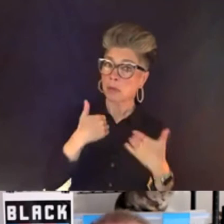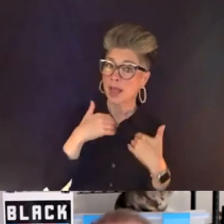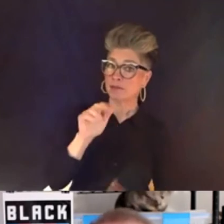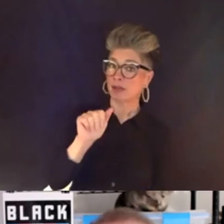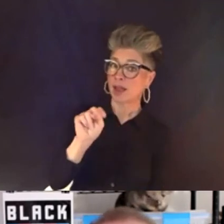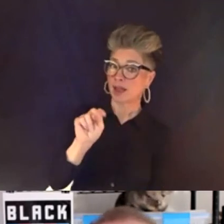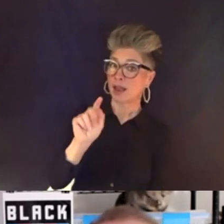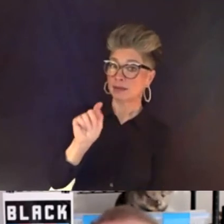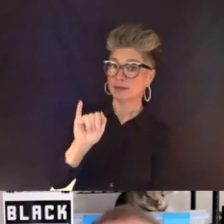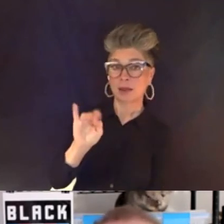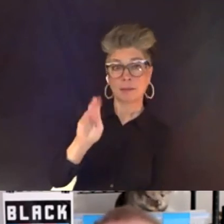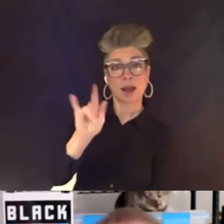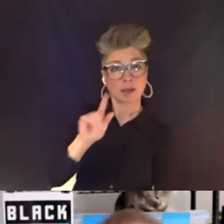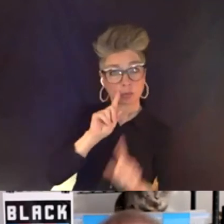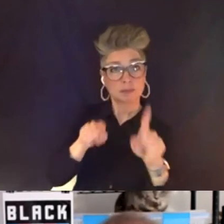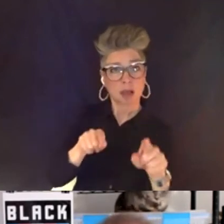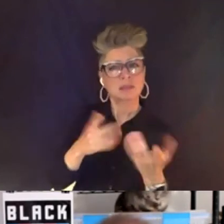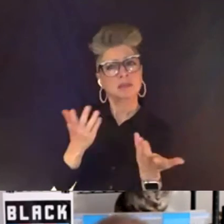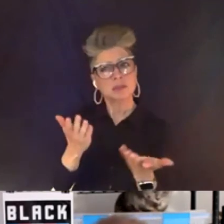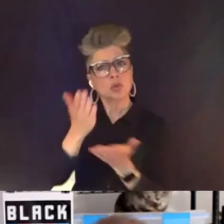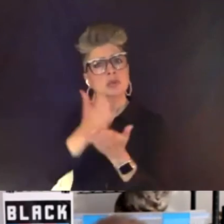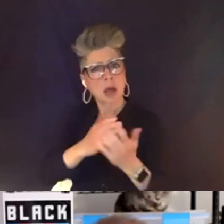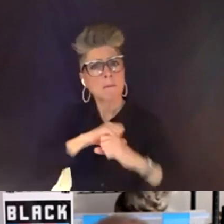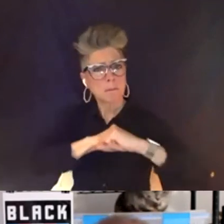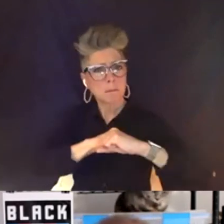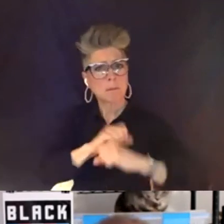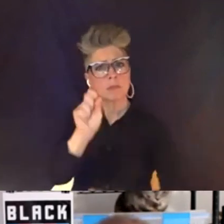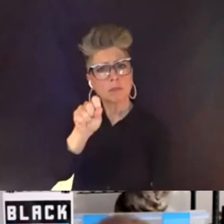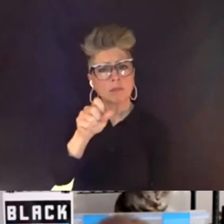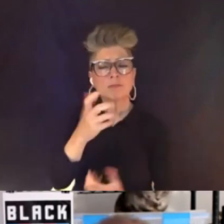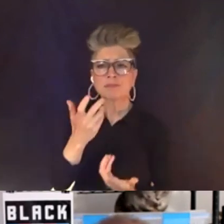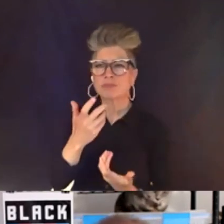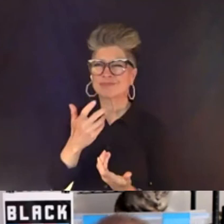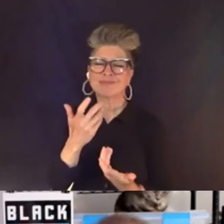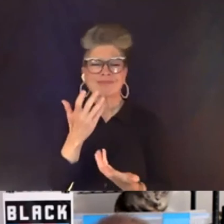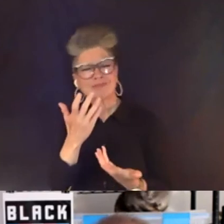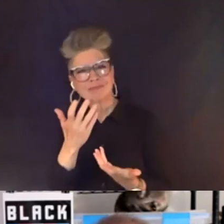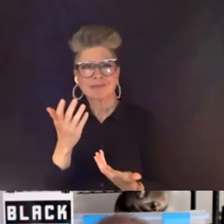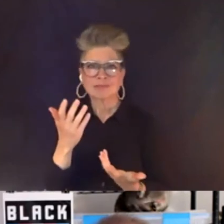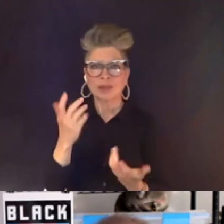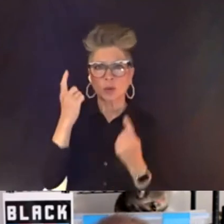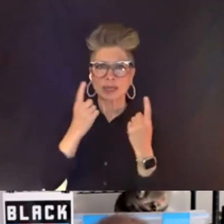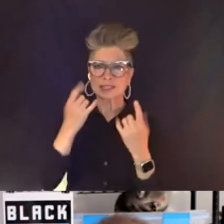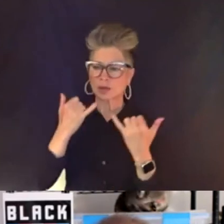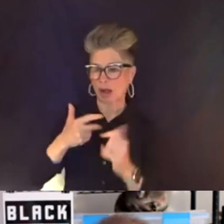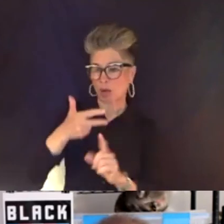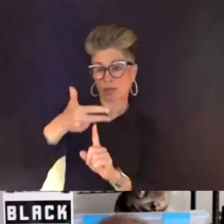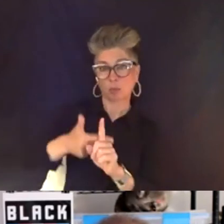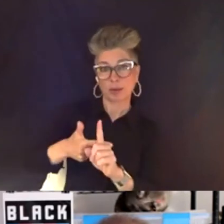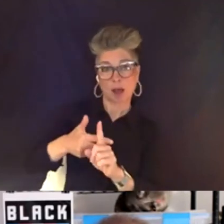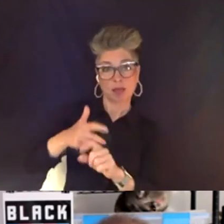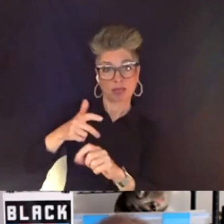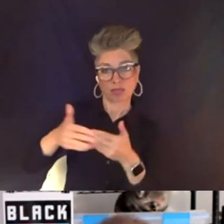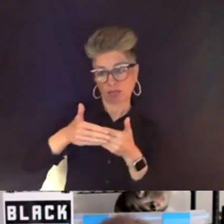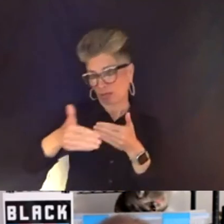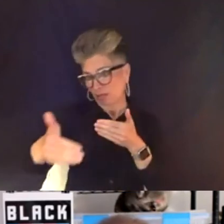is some coverage, and I would say in general, we probably work off of like a 3-month period of time, but we can't guarantee that that's going to